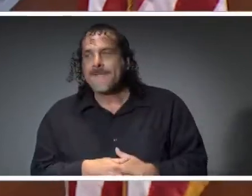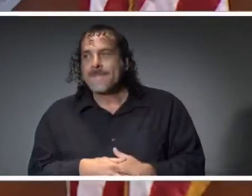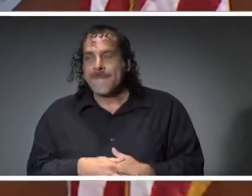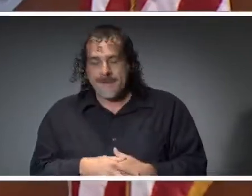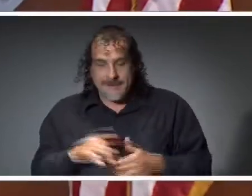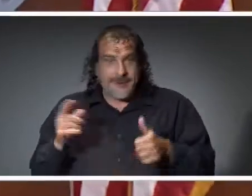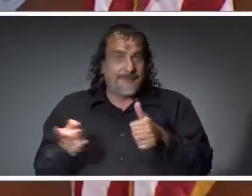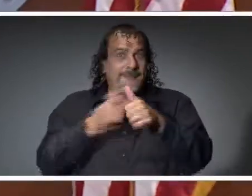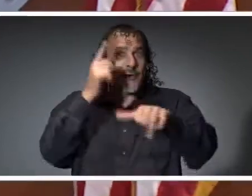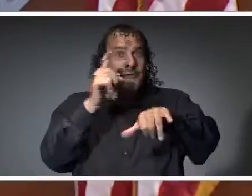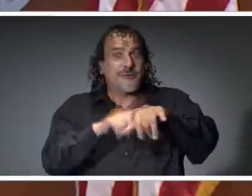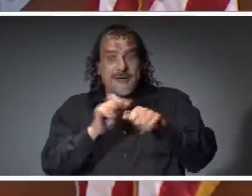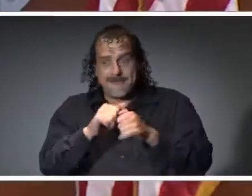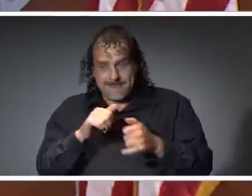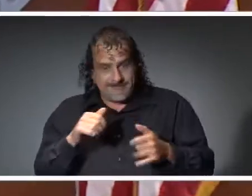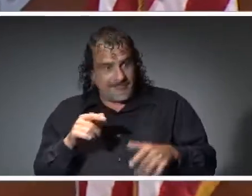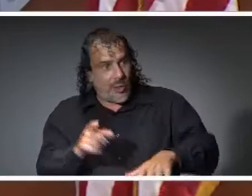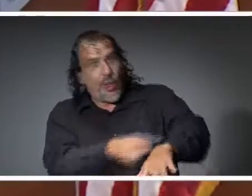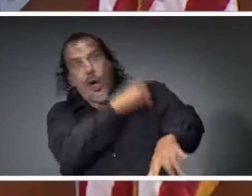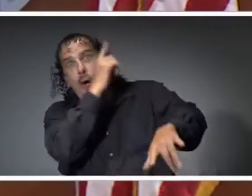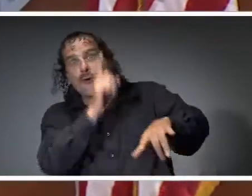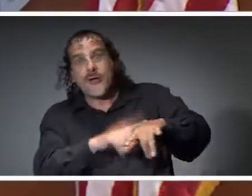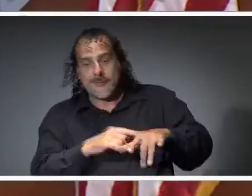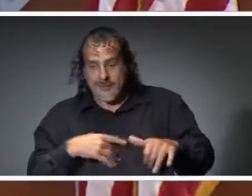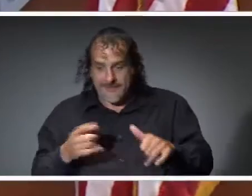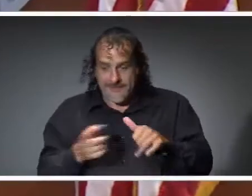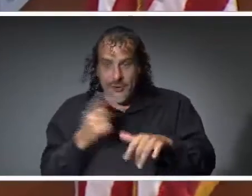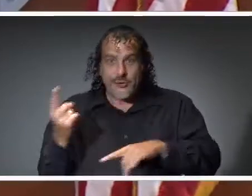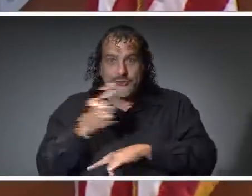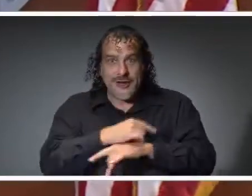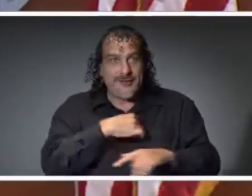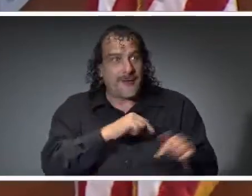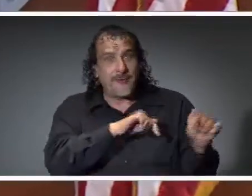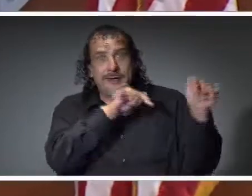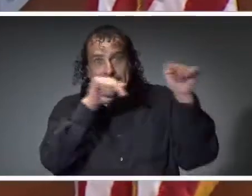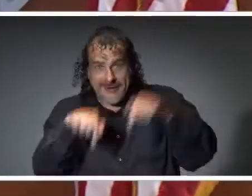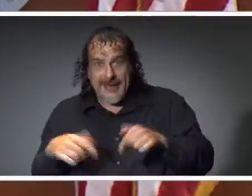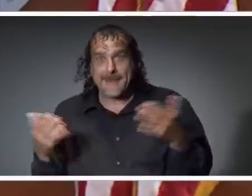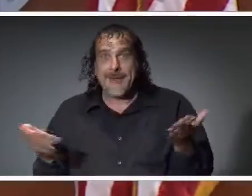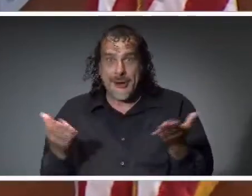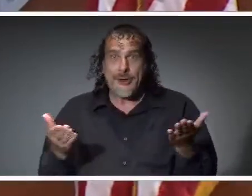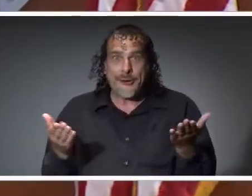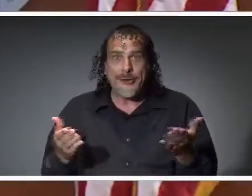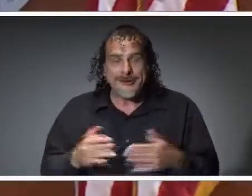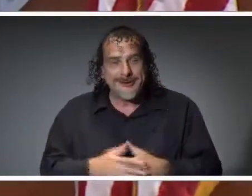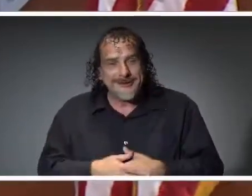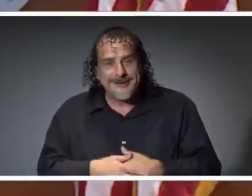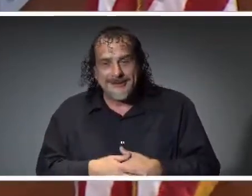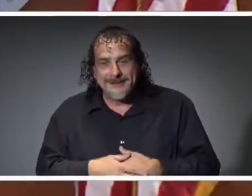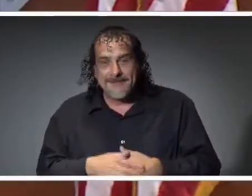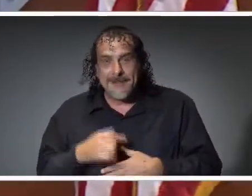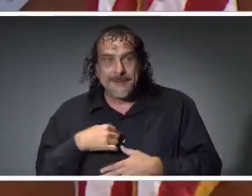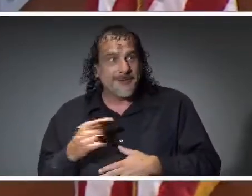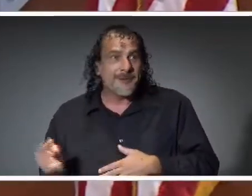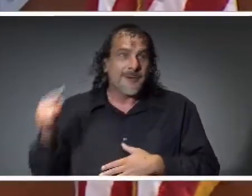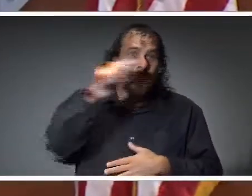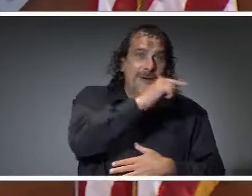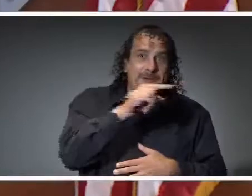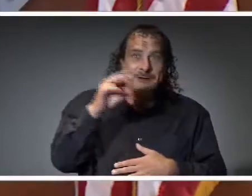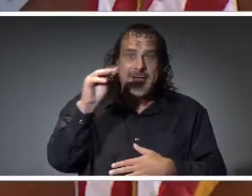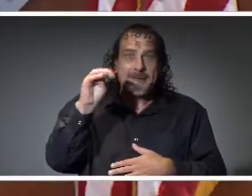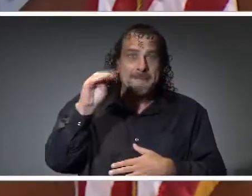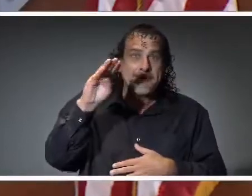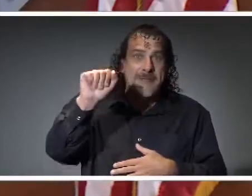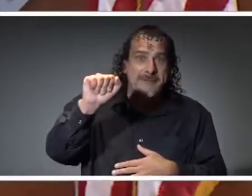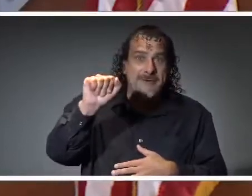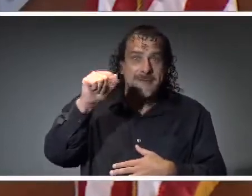the first time in a long time, the first day of the week that we've been in this particular briefing room. Obviously, we were over at the Mississippi Emergency Management